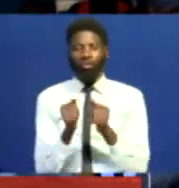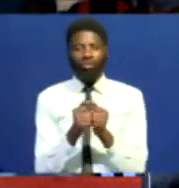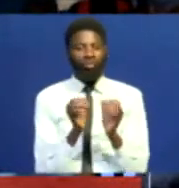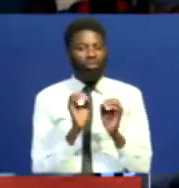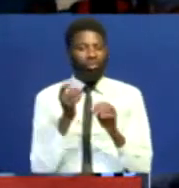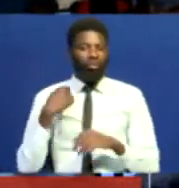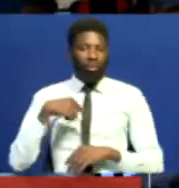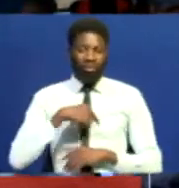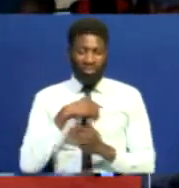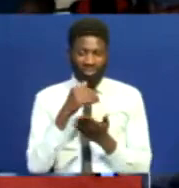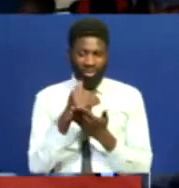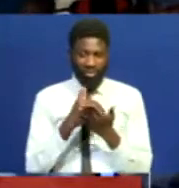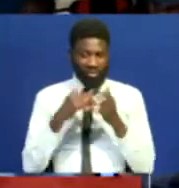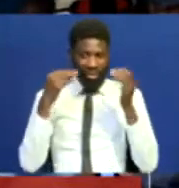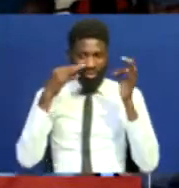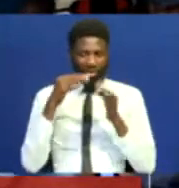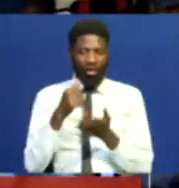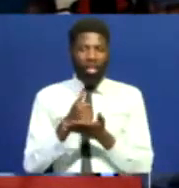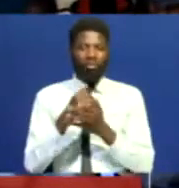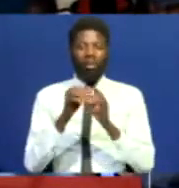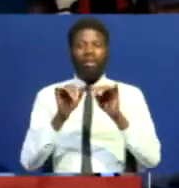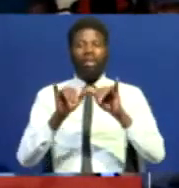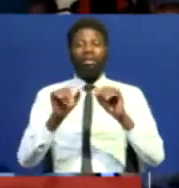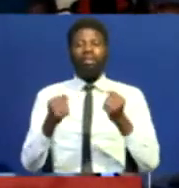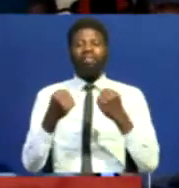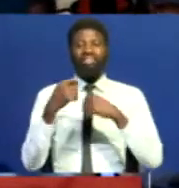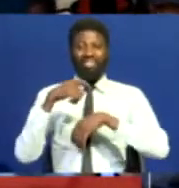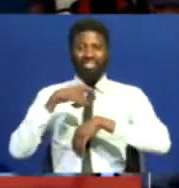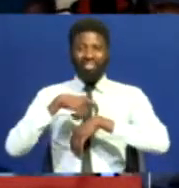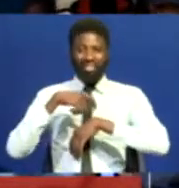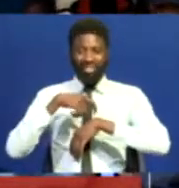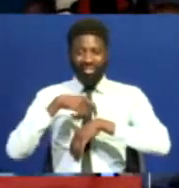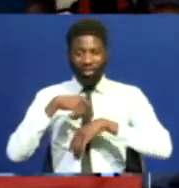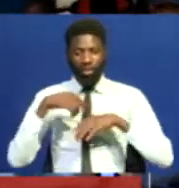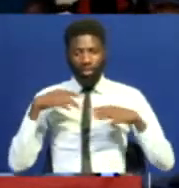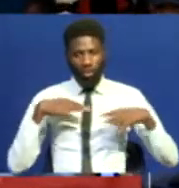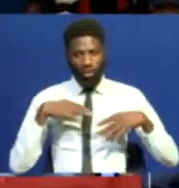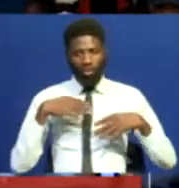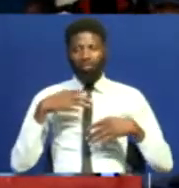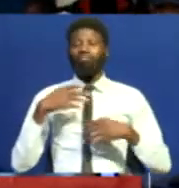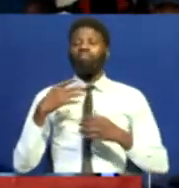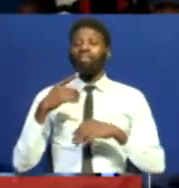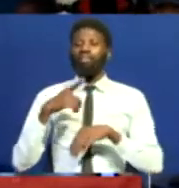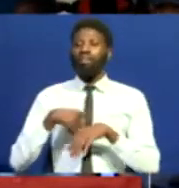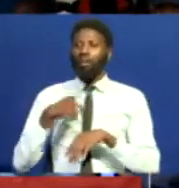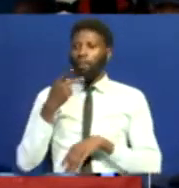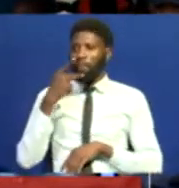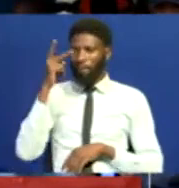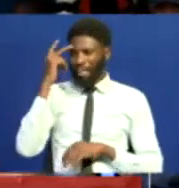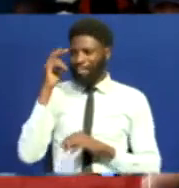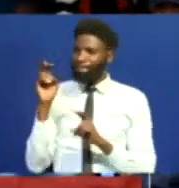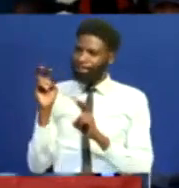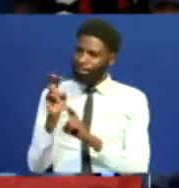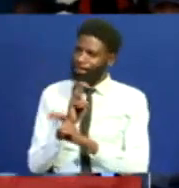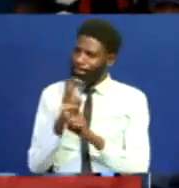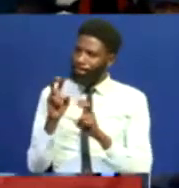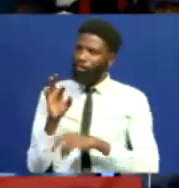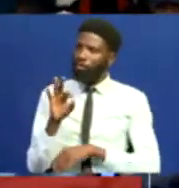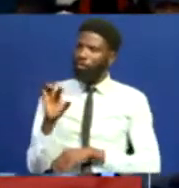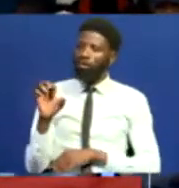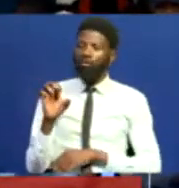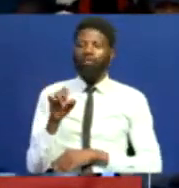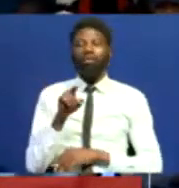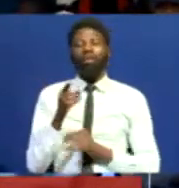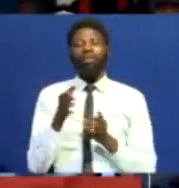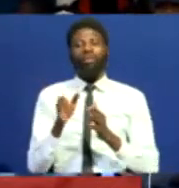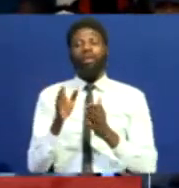decided that we can keep them safe during this holiday, when the parents are looking for the school fees. So this is another way of keeping